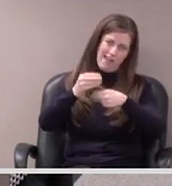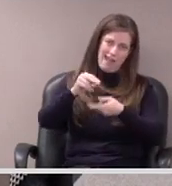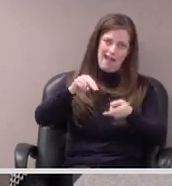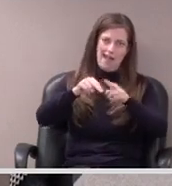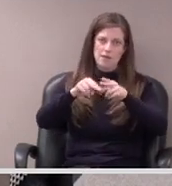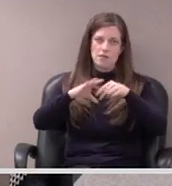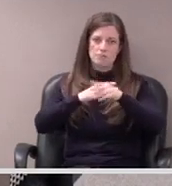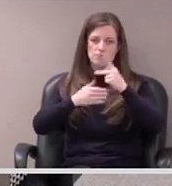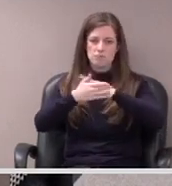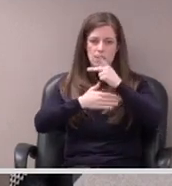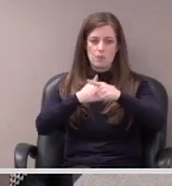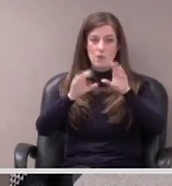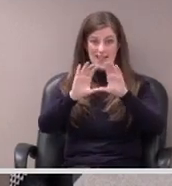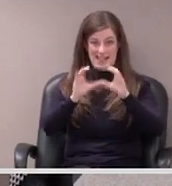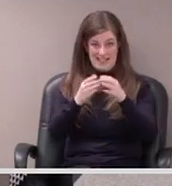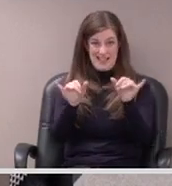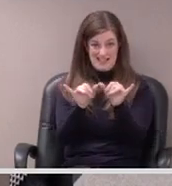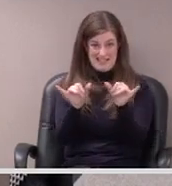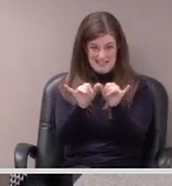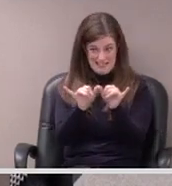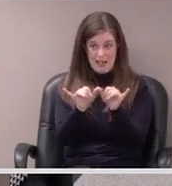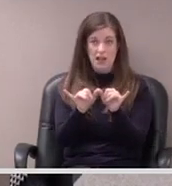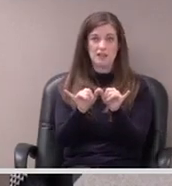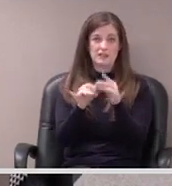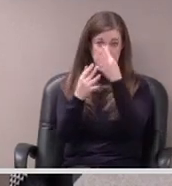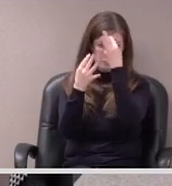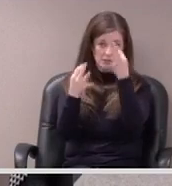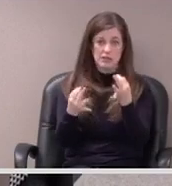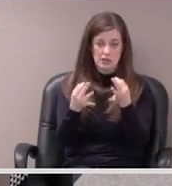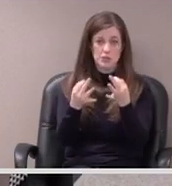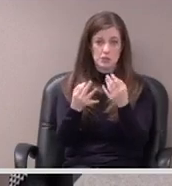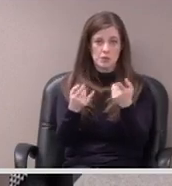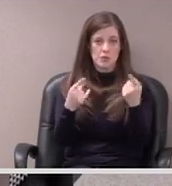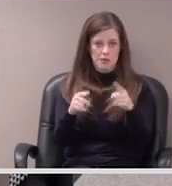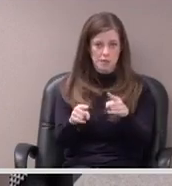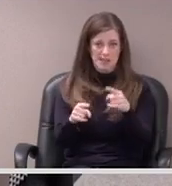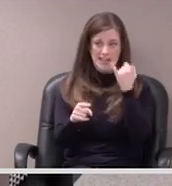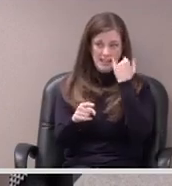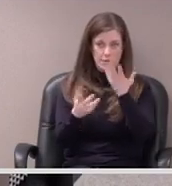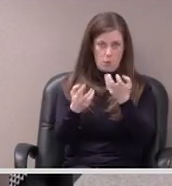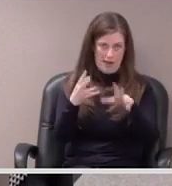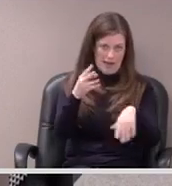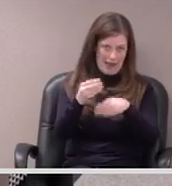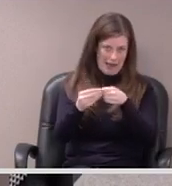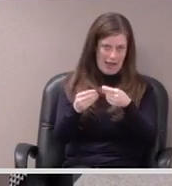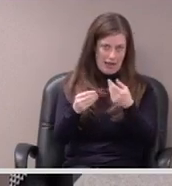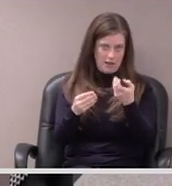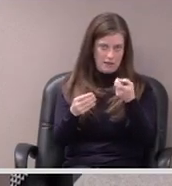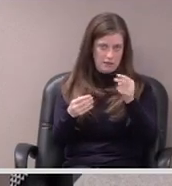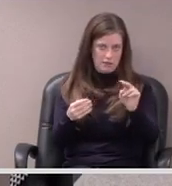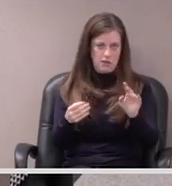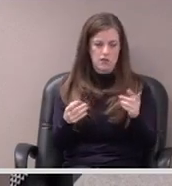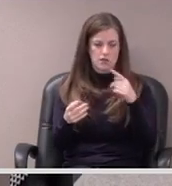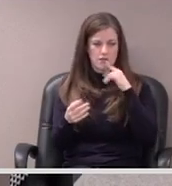class size allocation will come in for an add-on. So that is reviewed with each